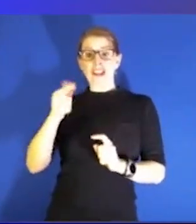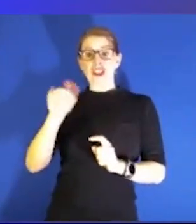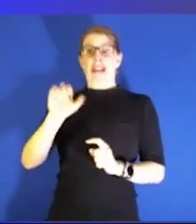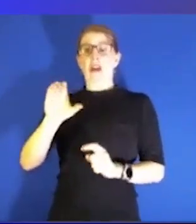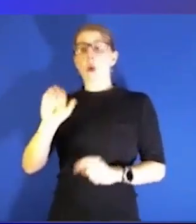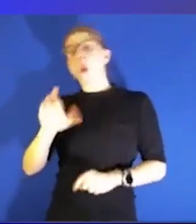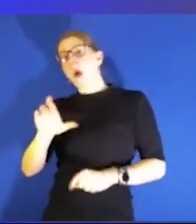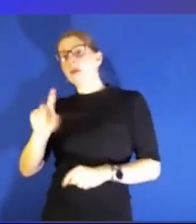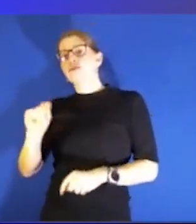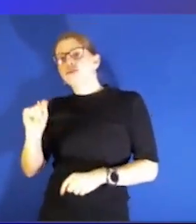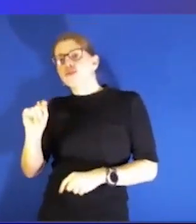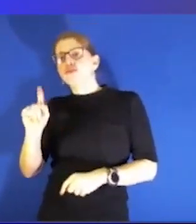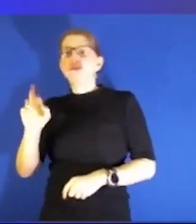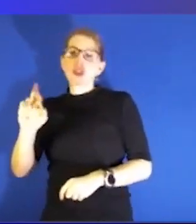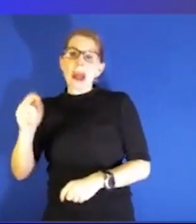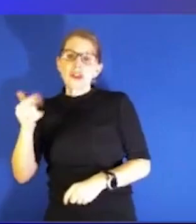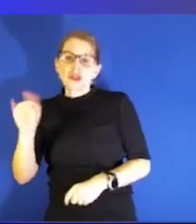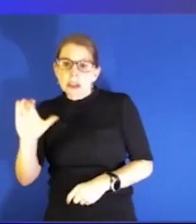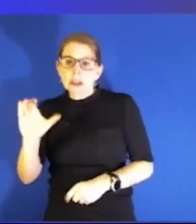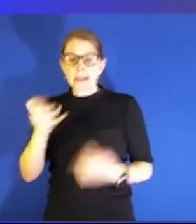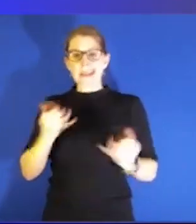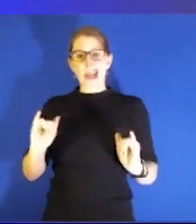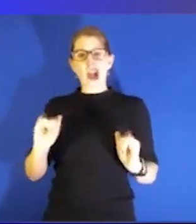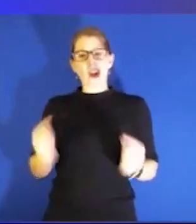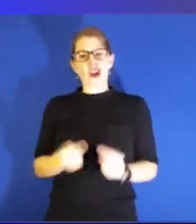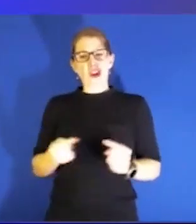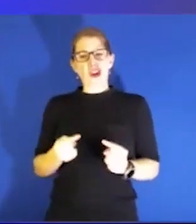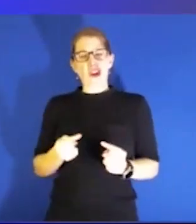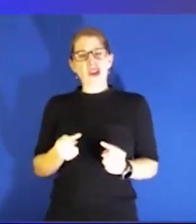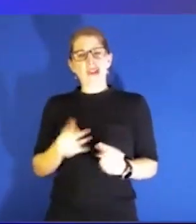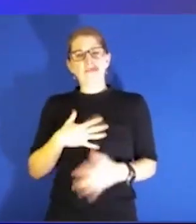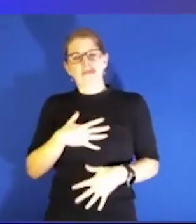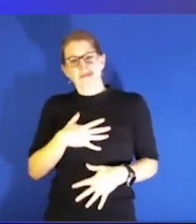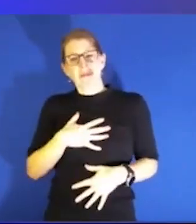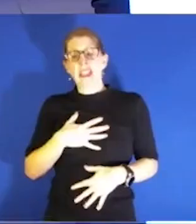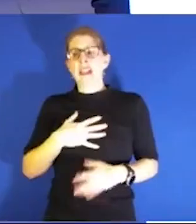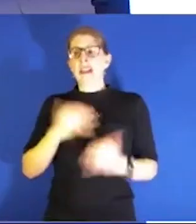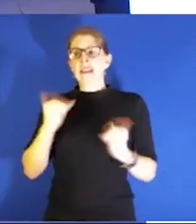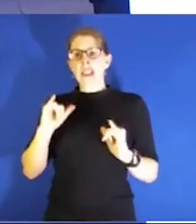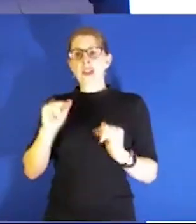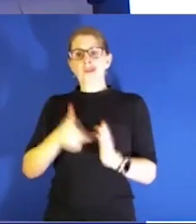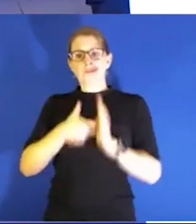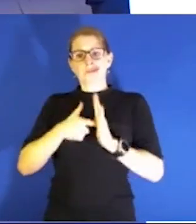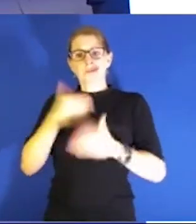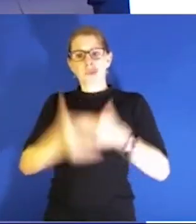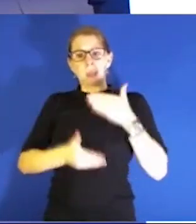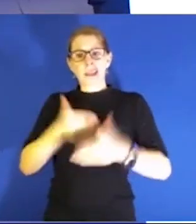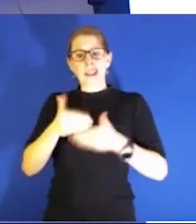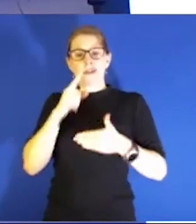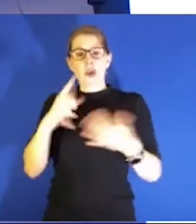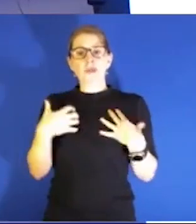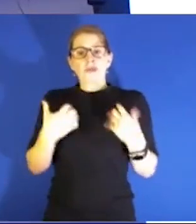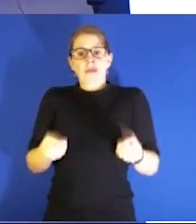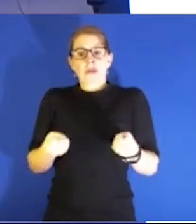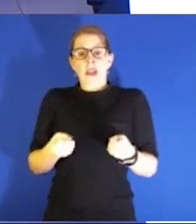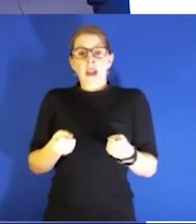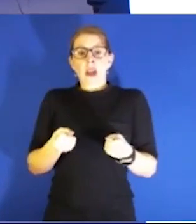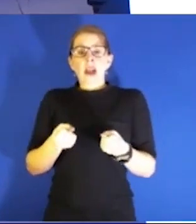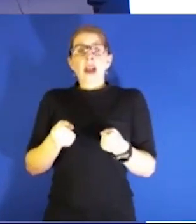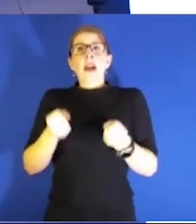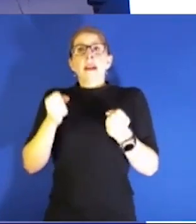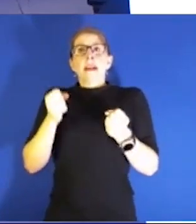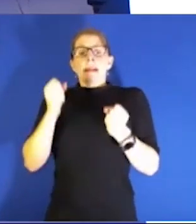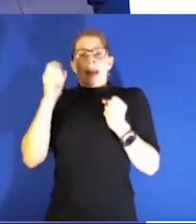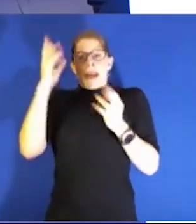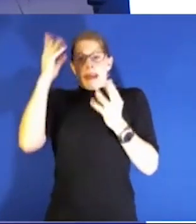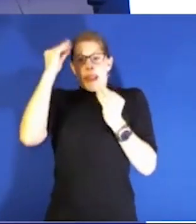bit less traumatic, but it still hurts, it's still painful, and it still requires a process. Well, because we do always say things could always be worse, and that's